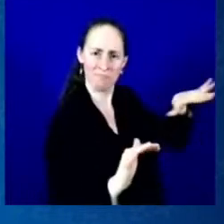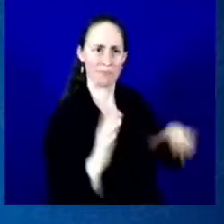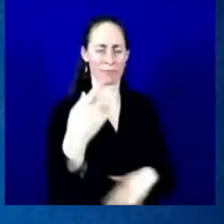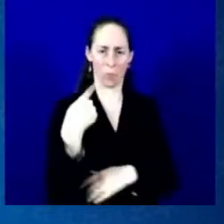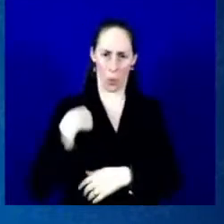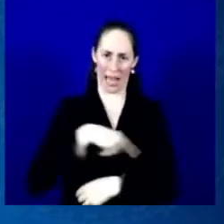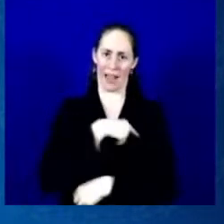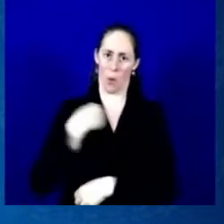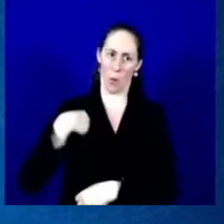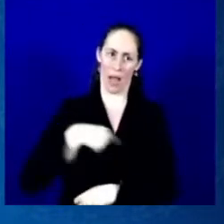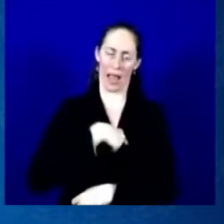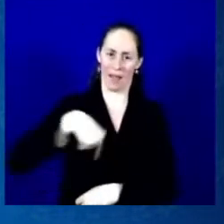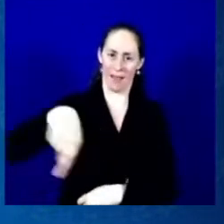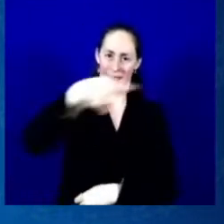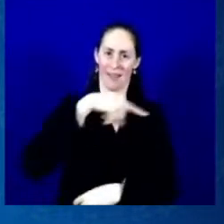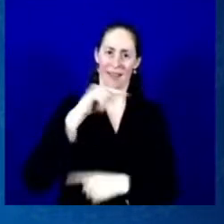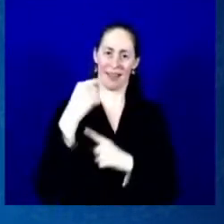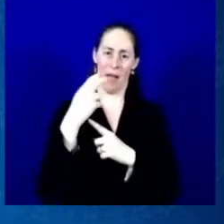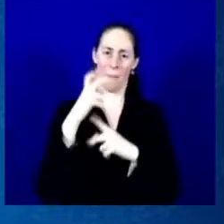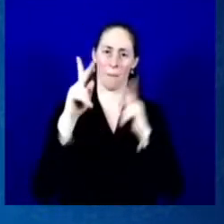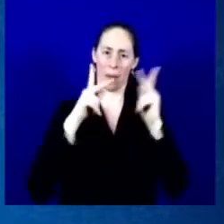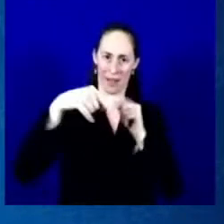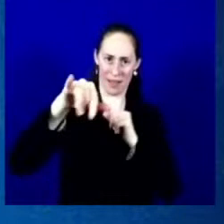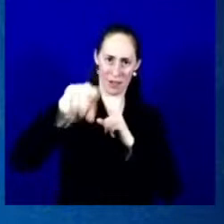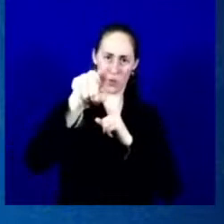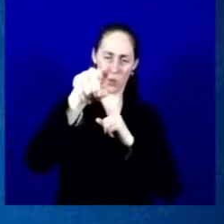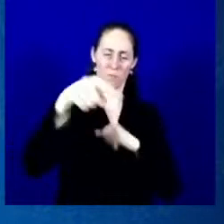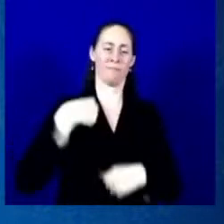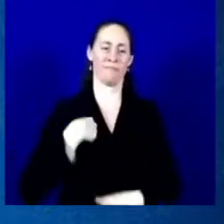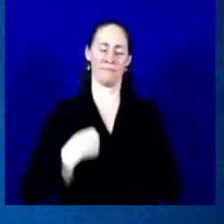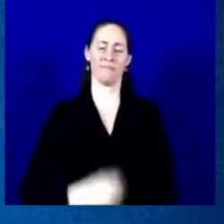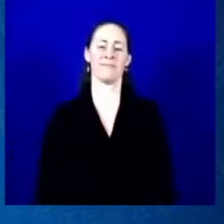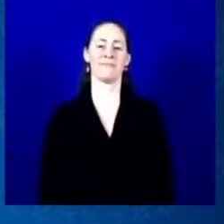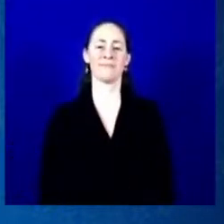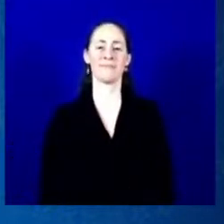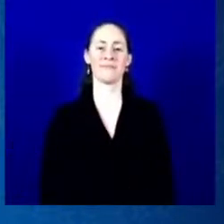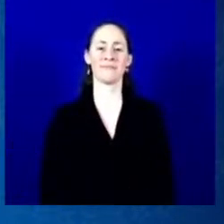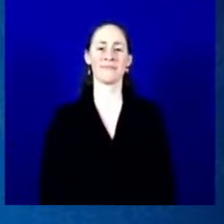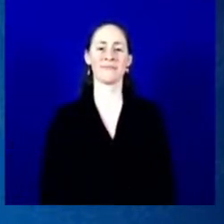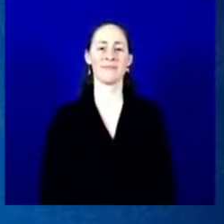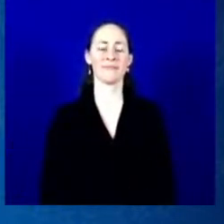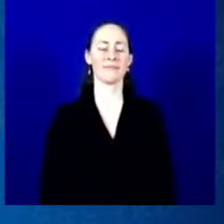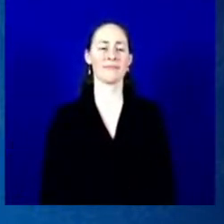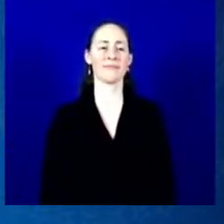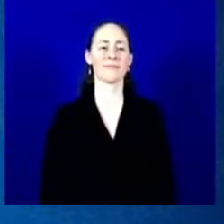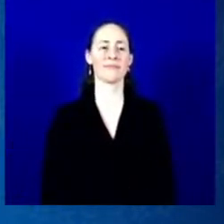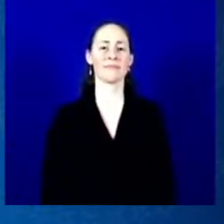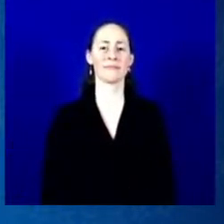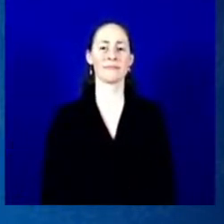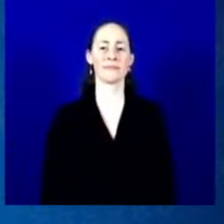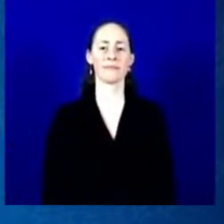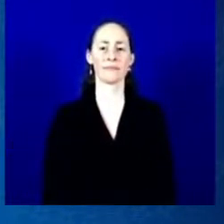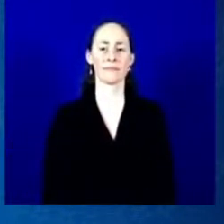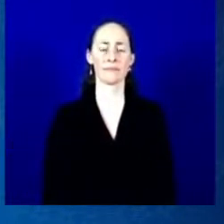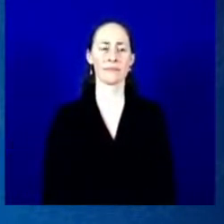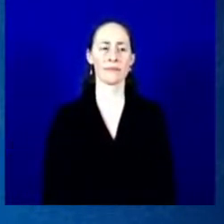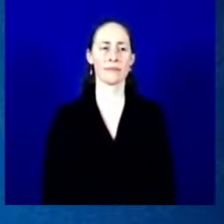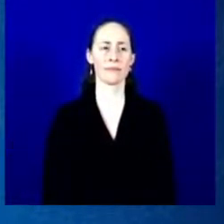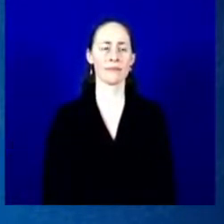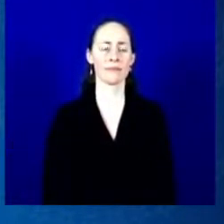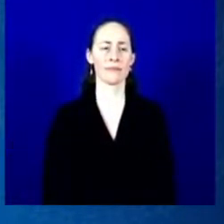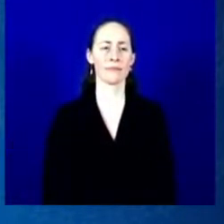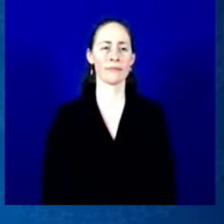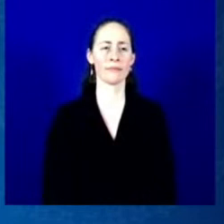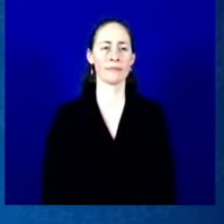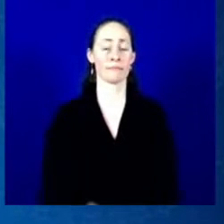people. In another era, when our democracy was tested, Franklin Roosevelt reminded us, in America, we